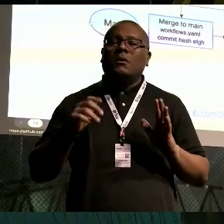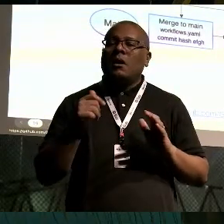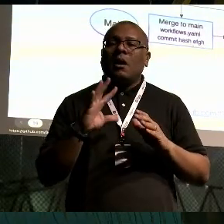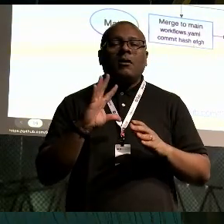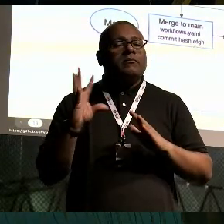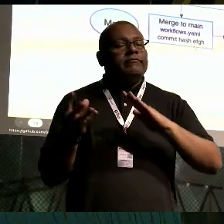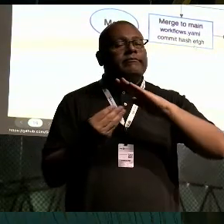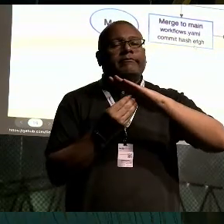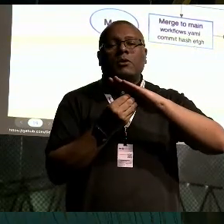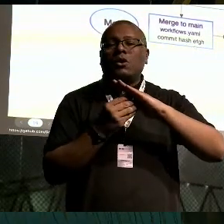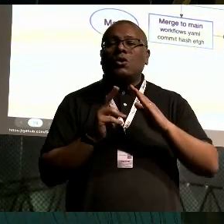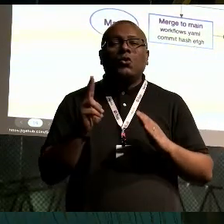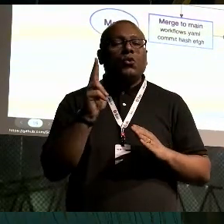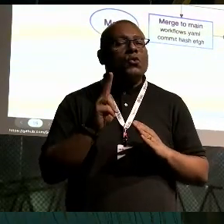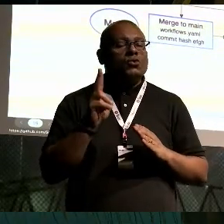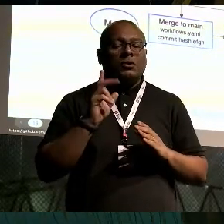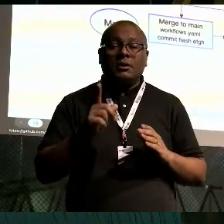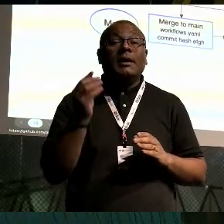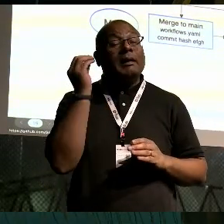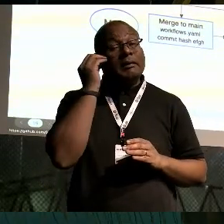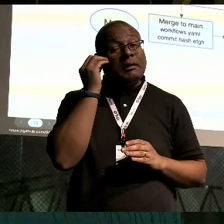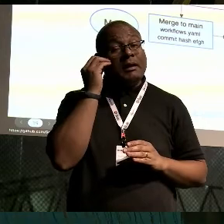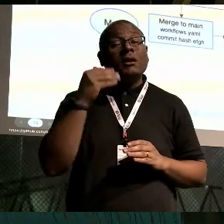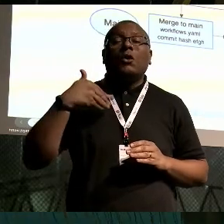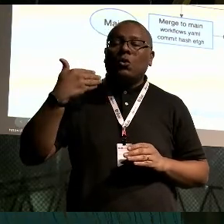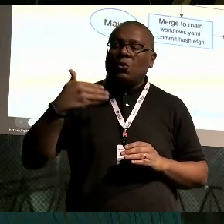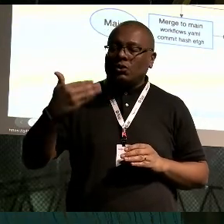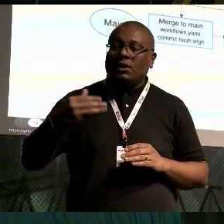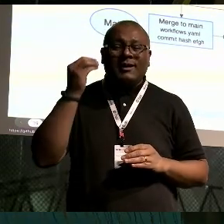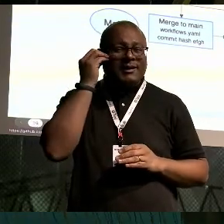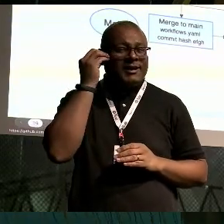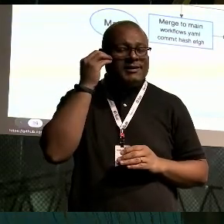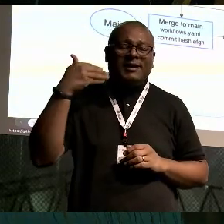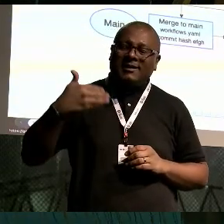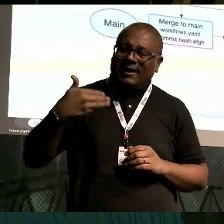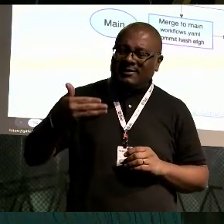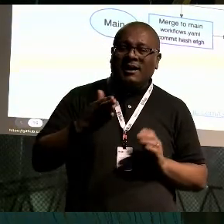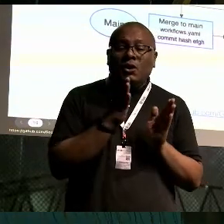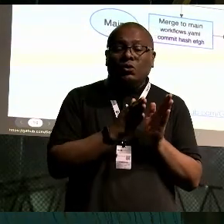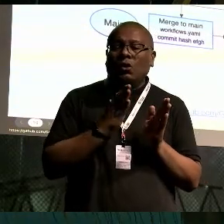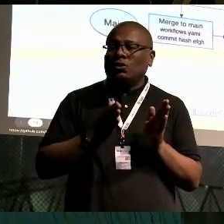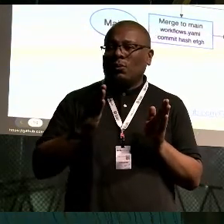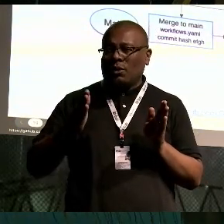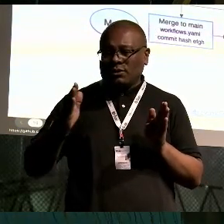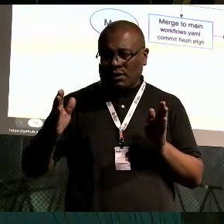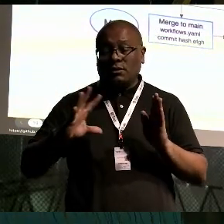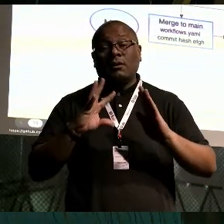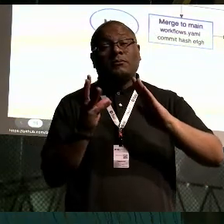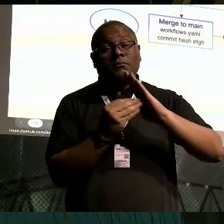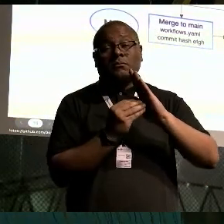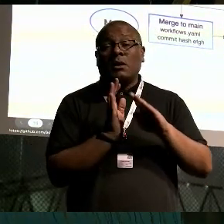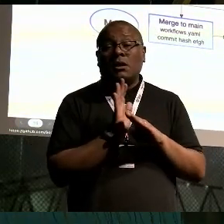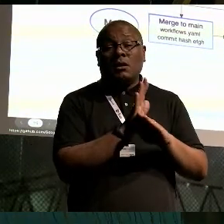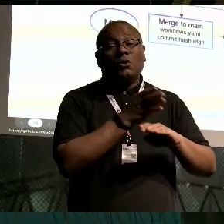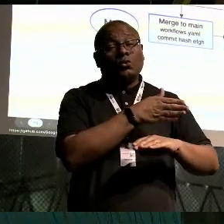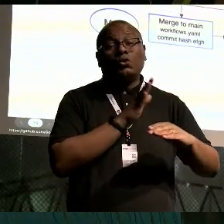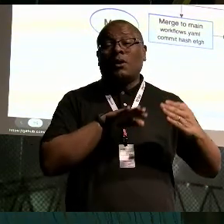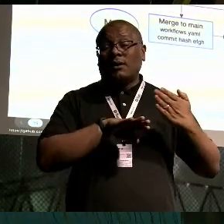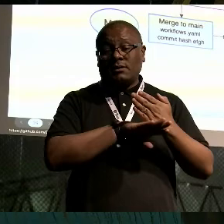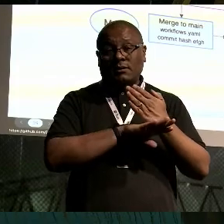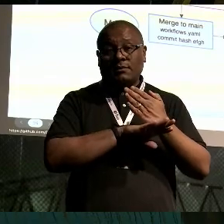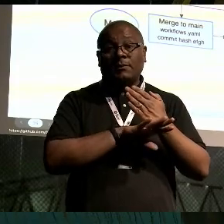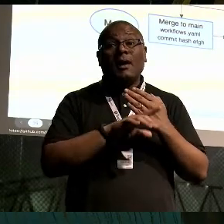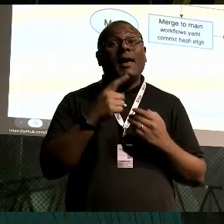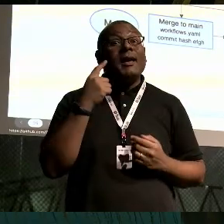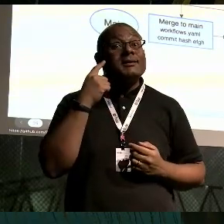main branch, do the same thing again, deploy a test workflow, test the test workflow, and finally deploy your production workflow. So this whole idea